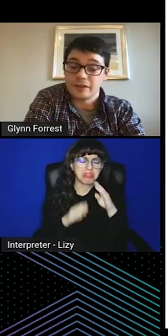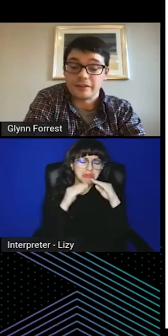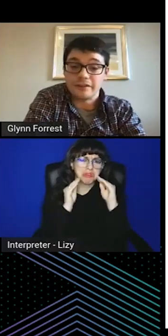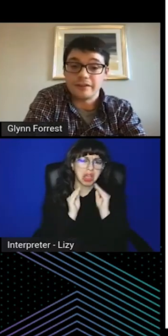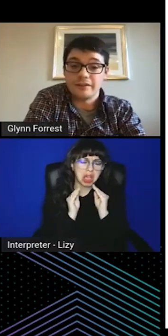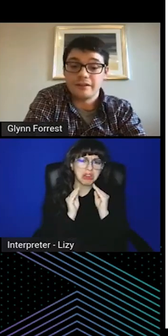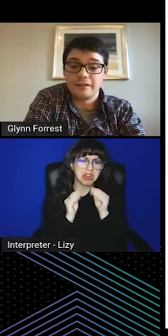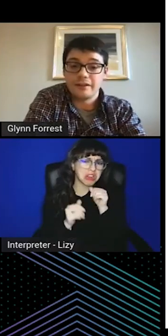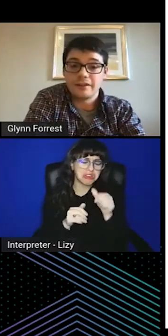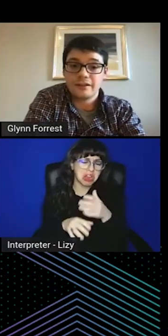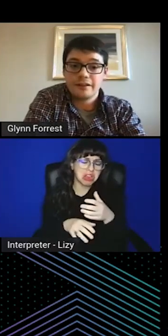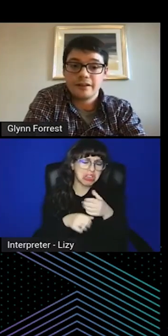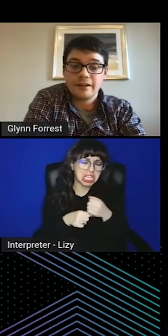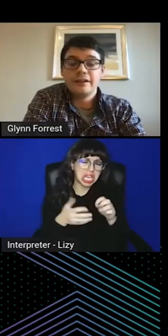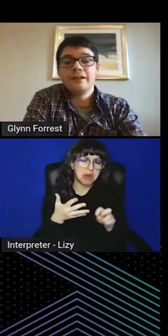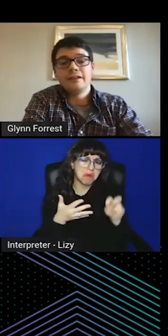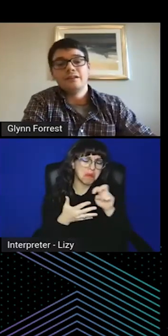this month.